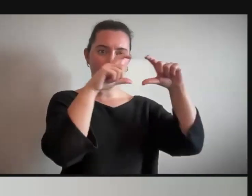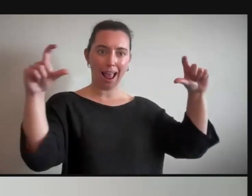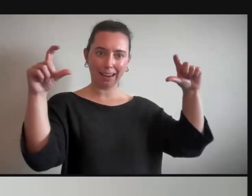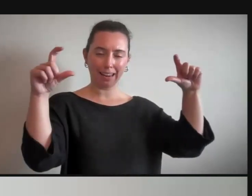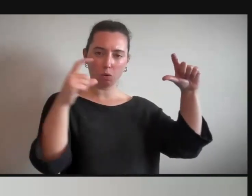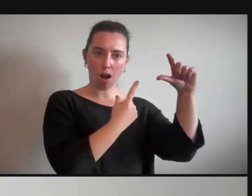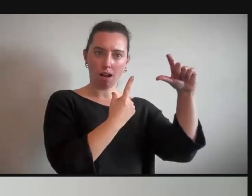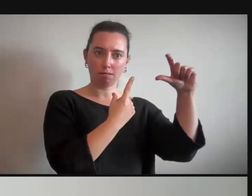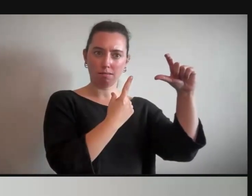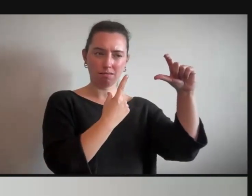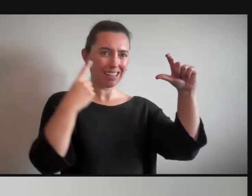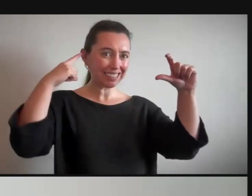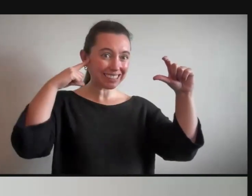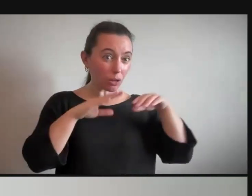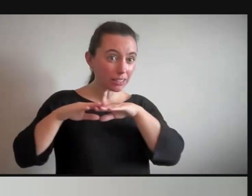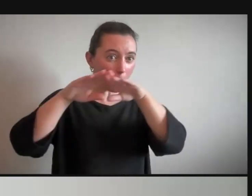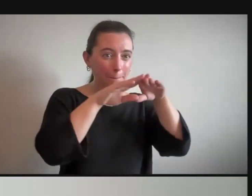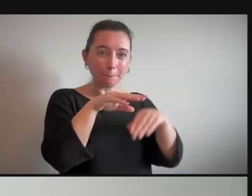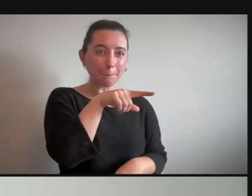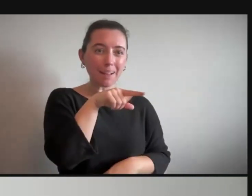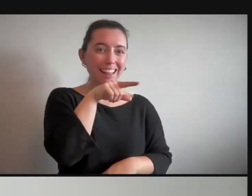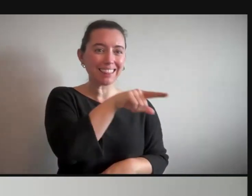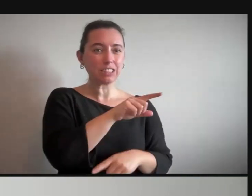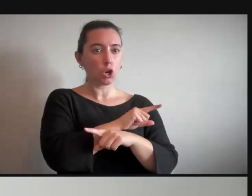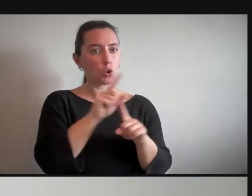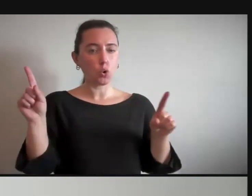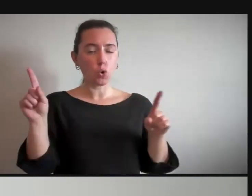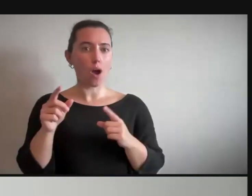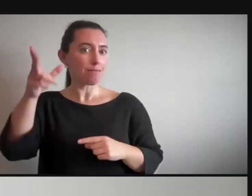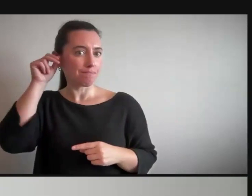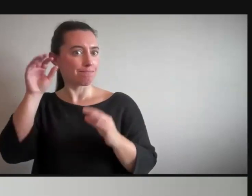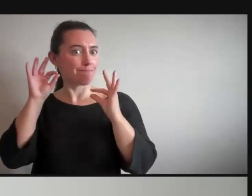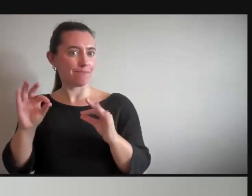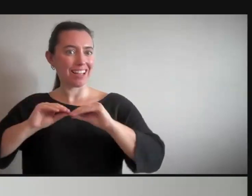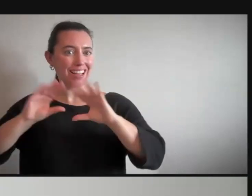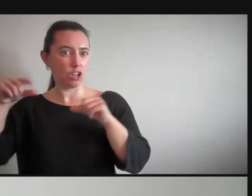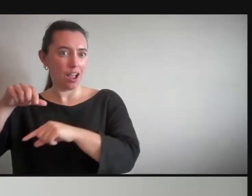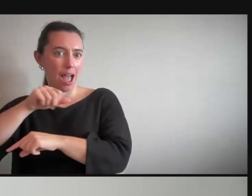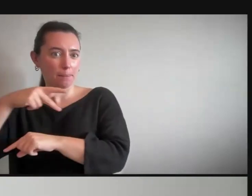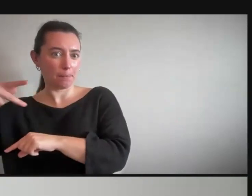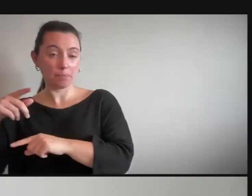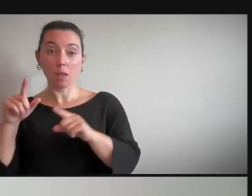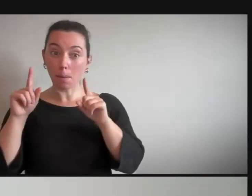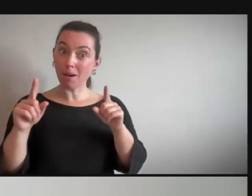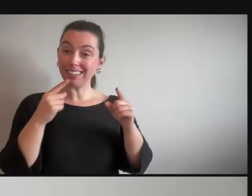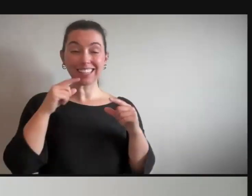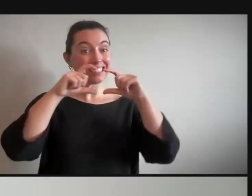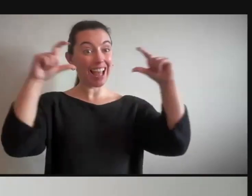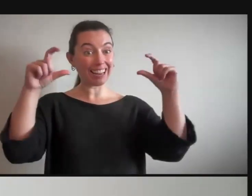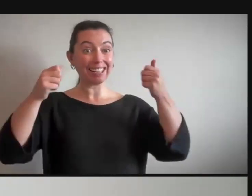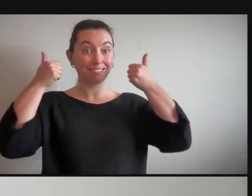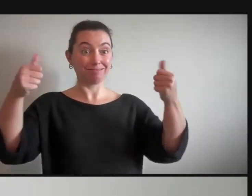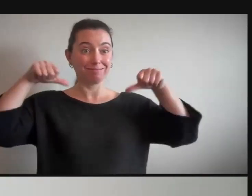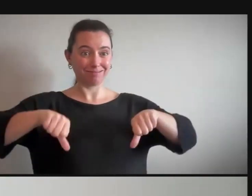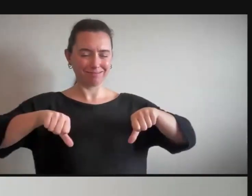really like user friendly. Yeah. But the criteria says, is it a heading, yes or no?